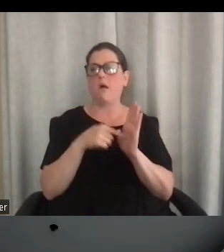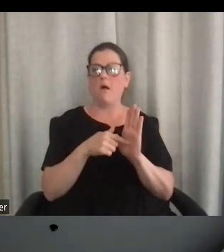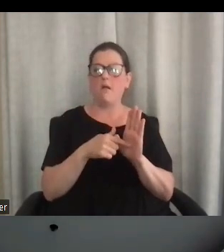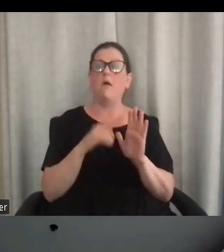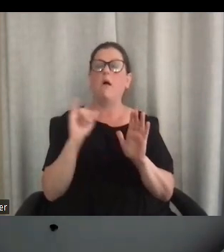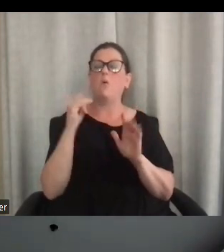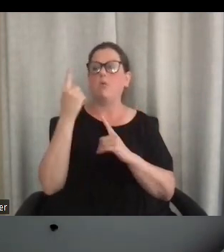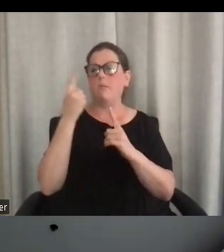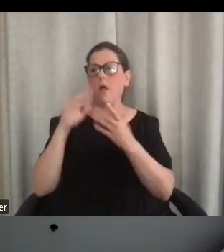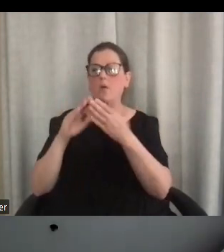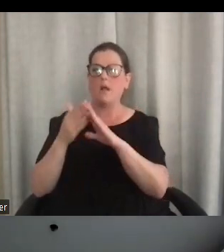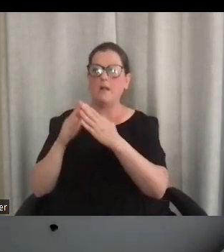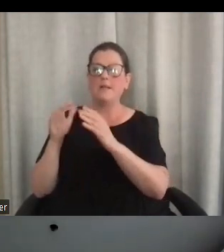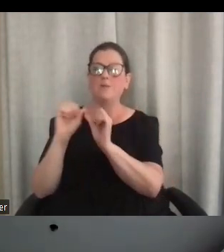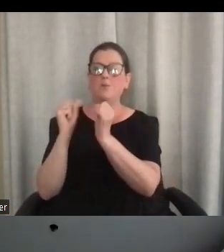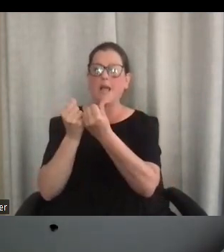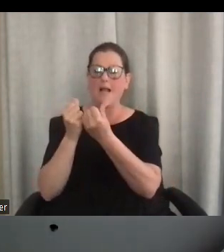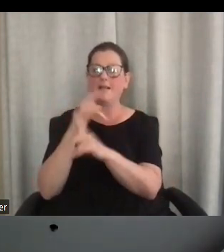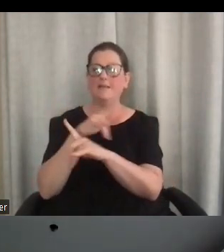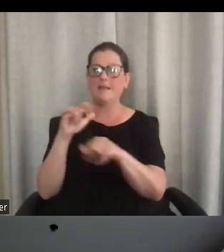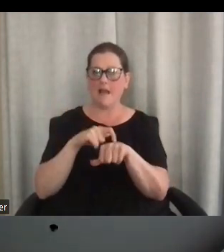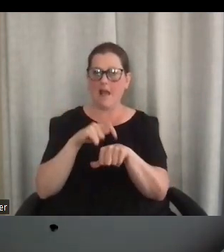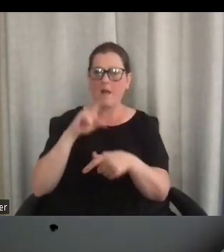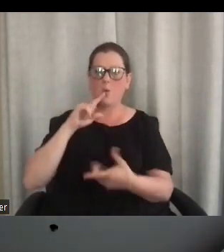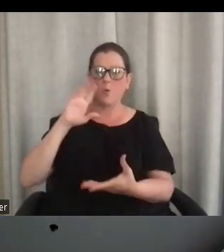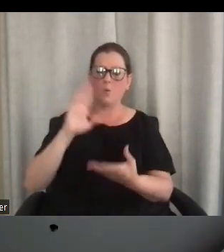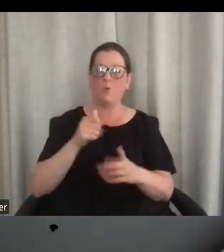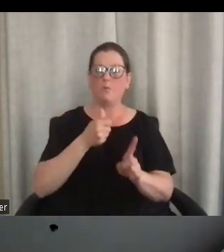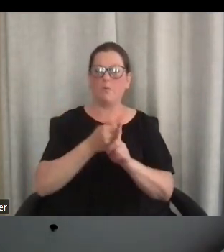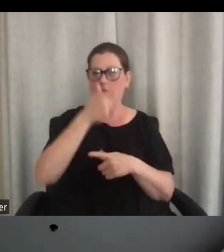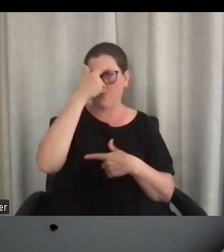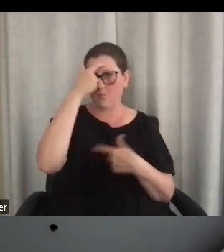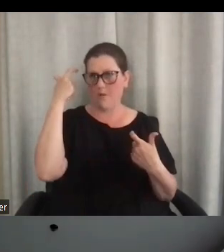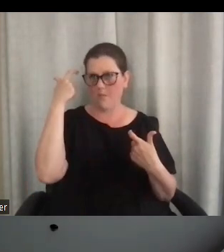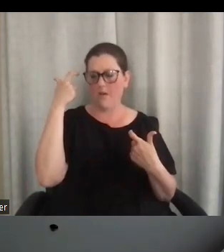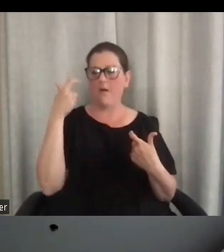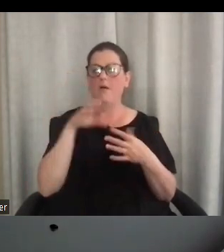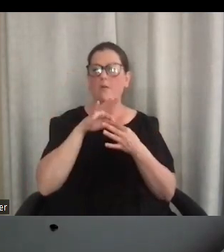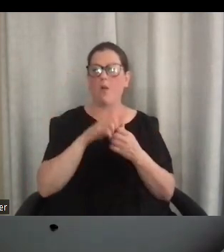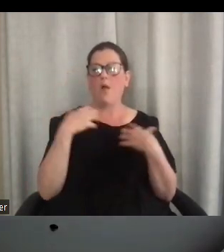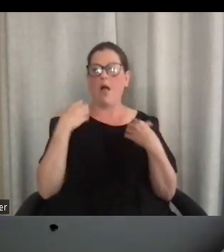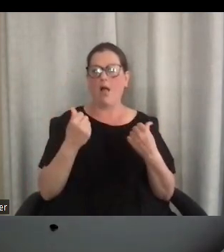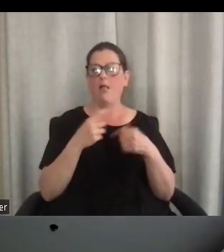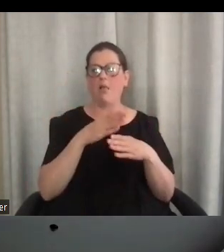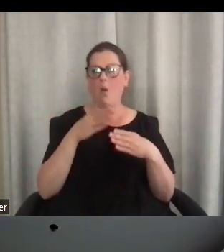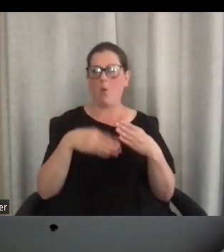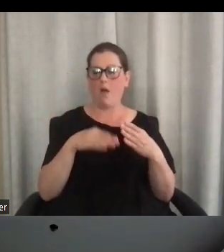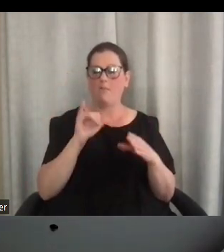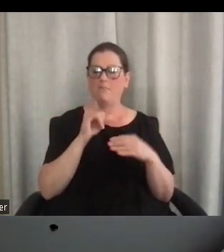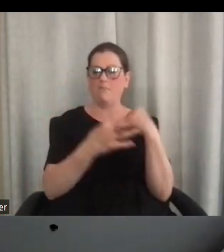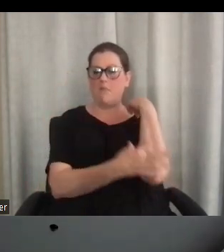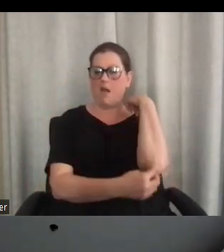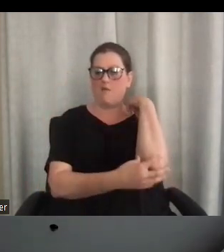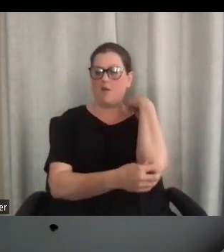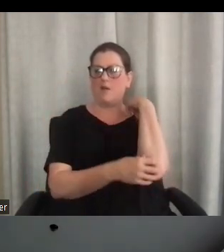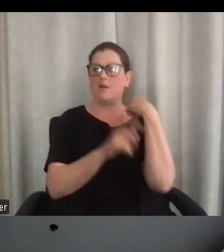and societal levels at the same time in order to reduce the impact of trauma on health outcomes like poverty. Changing social norms by